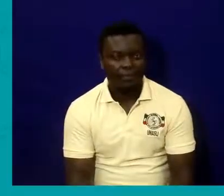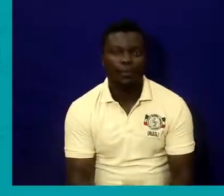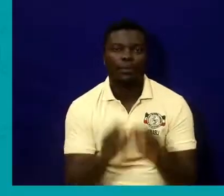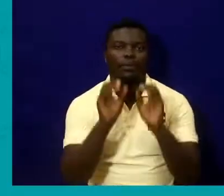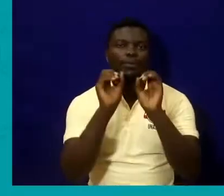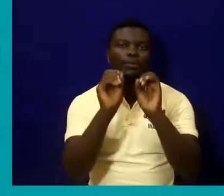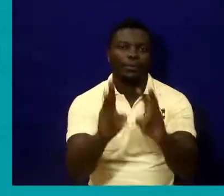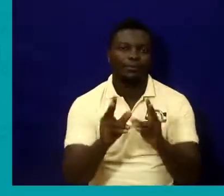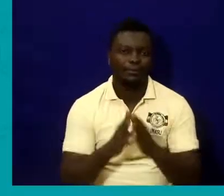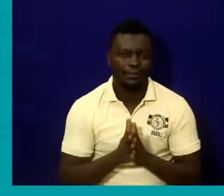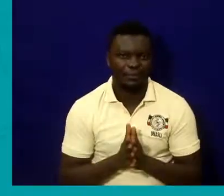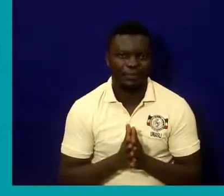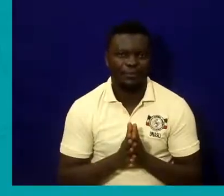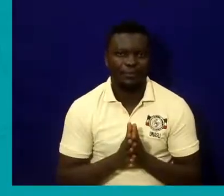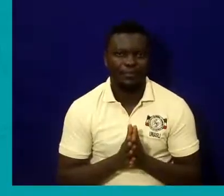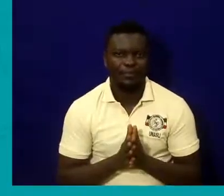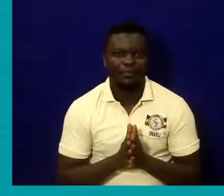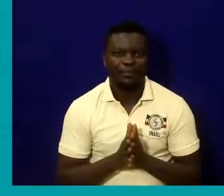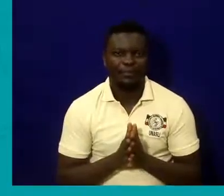All right.